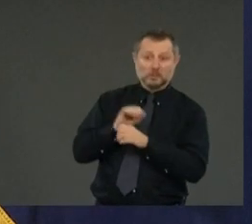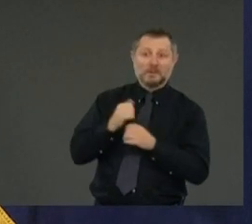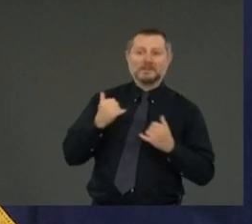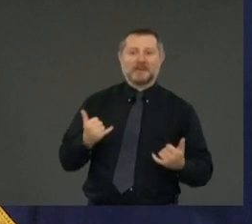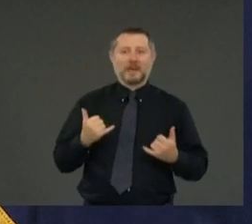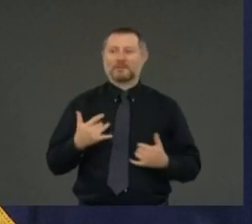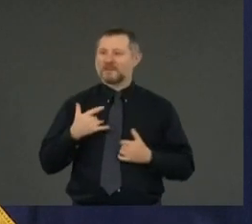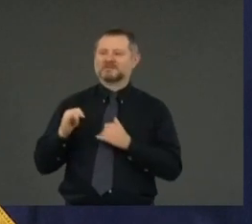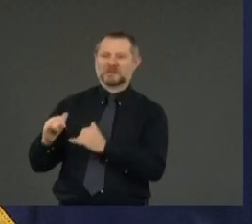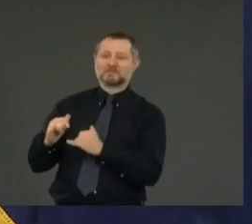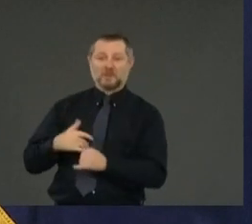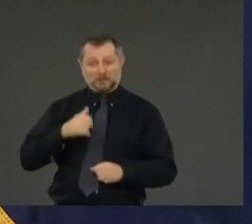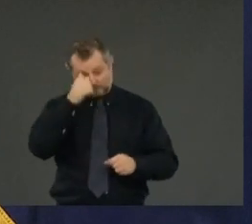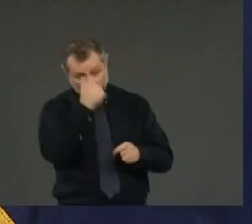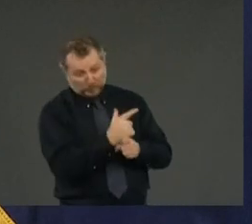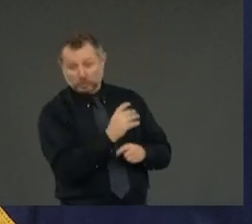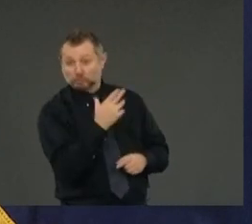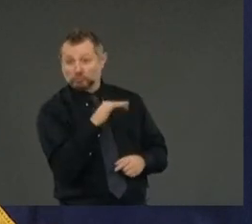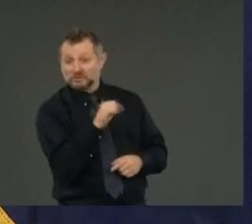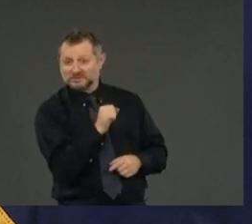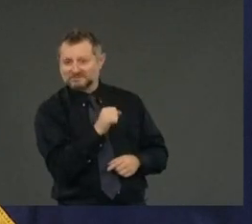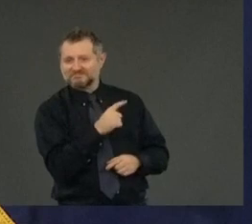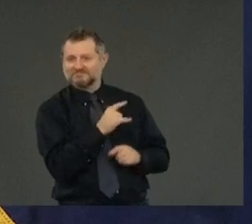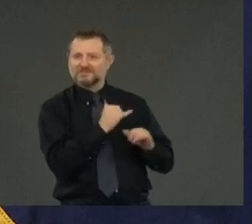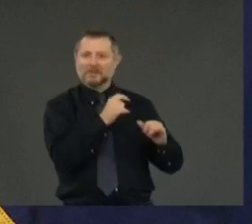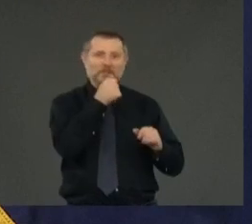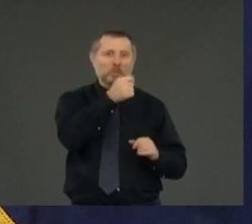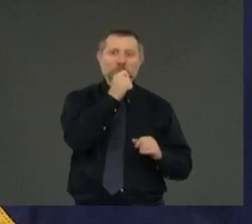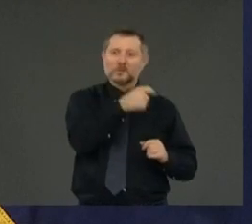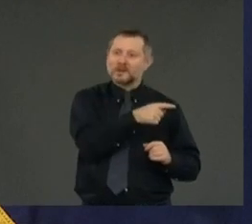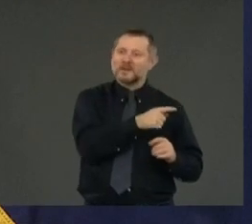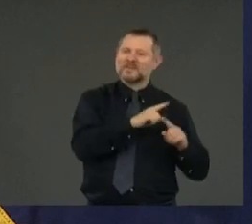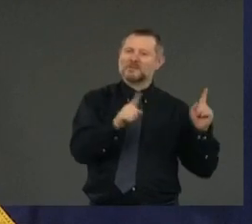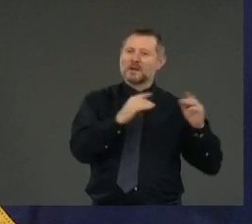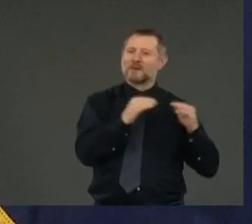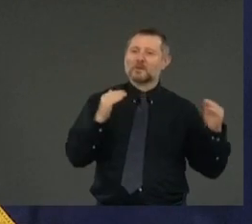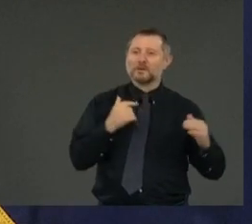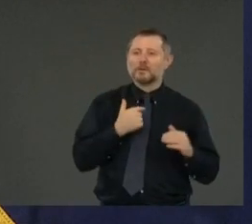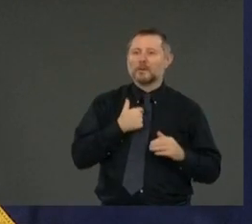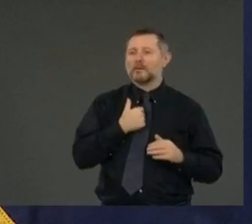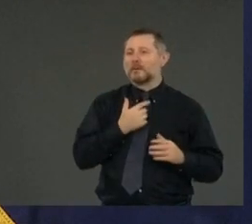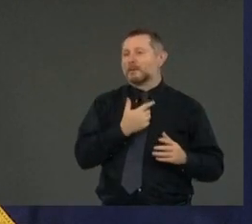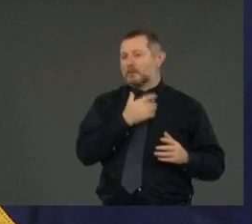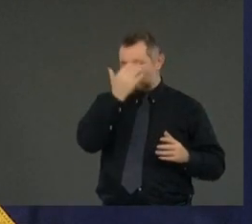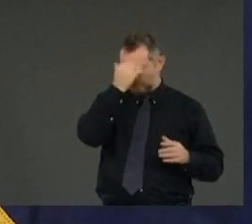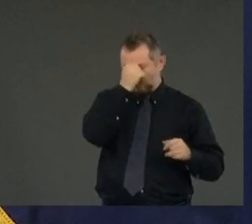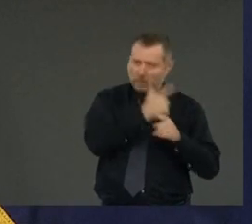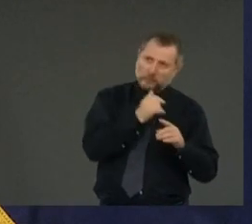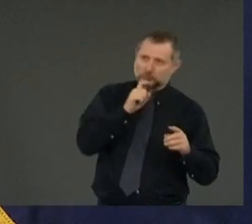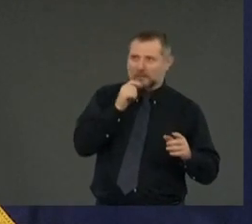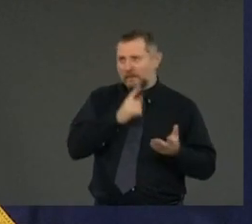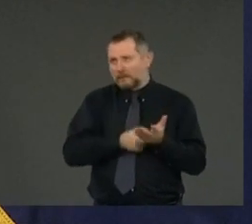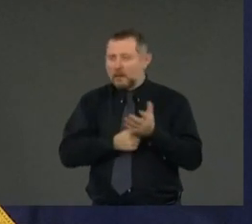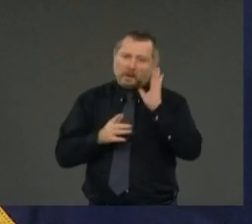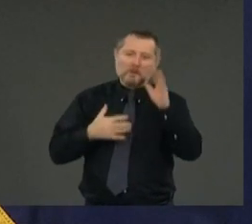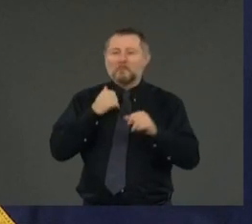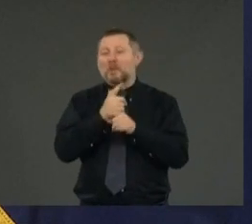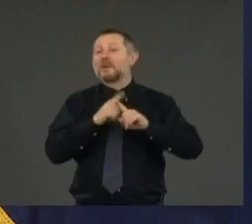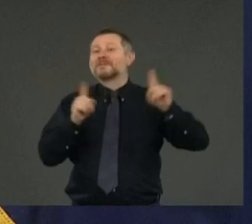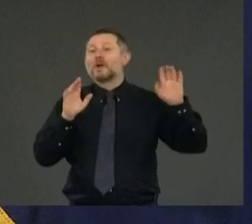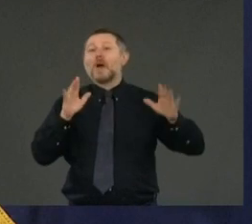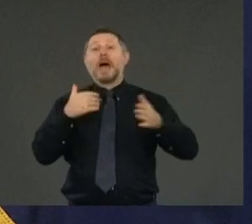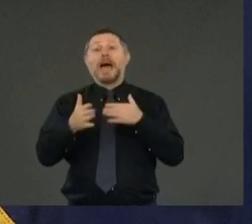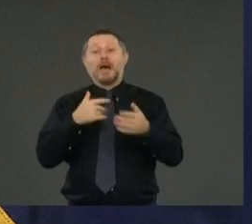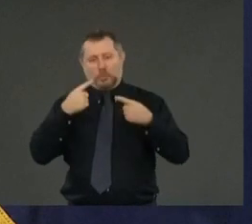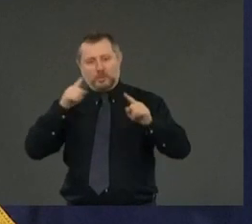with my brother Chris on a different level that we don't have to get into. But it worked. It worked here. And I want